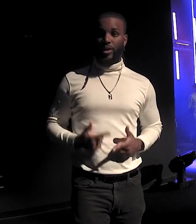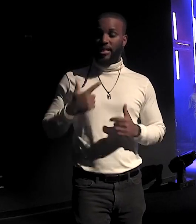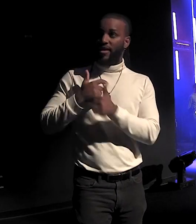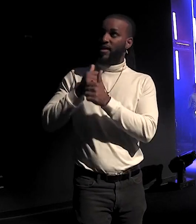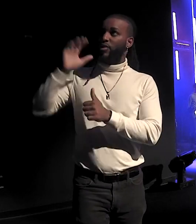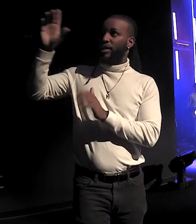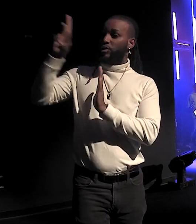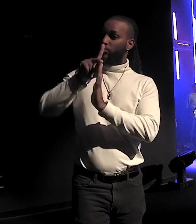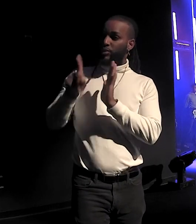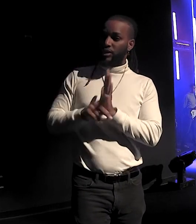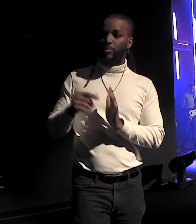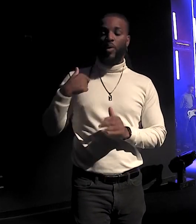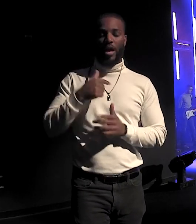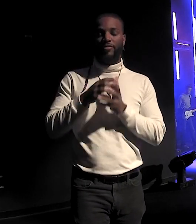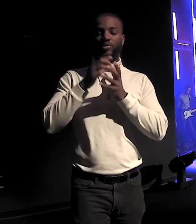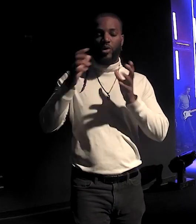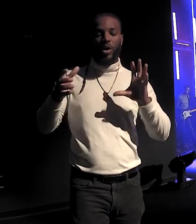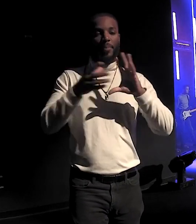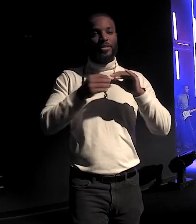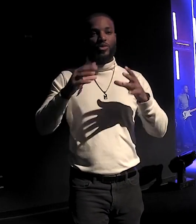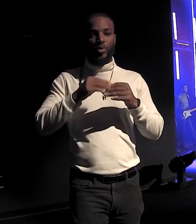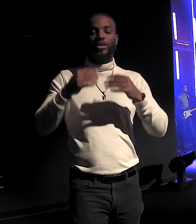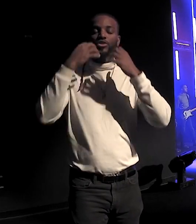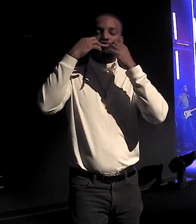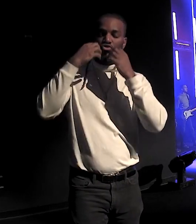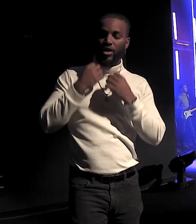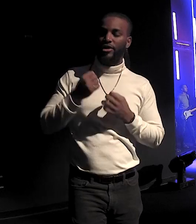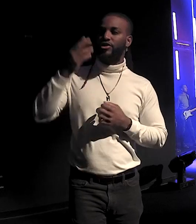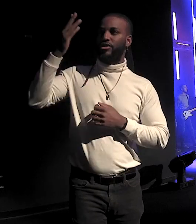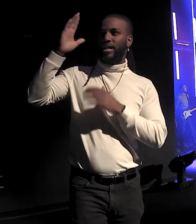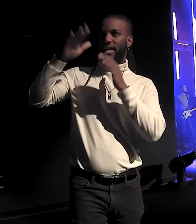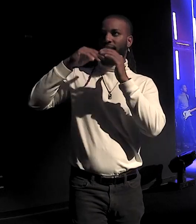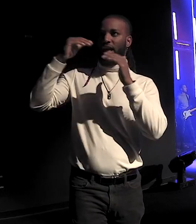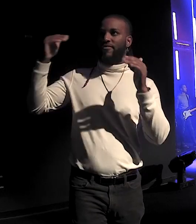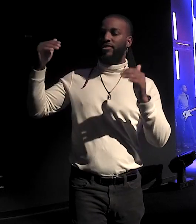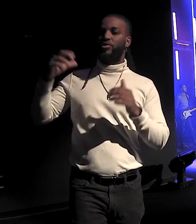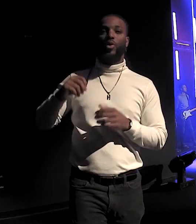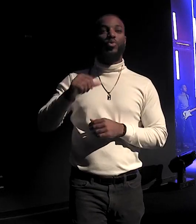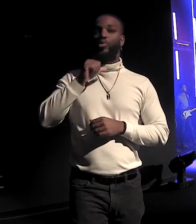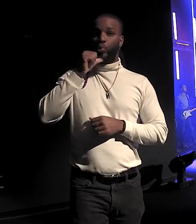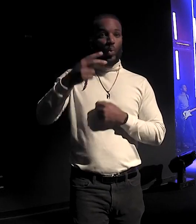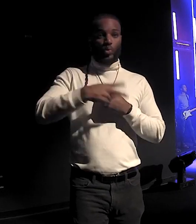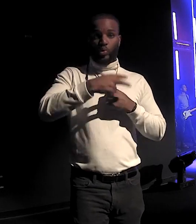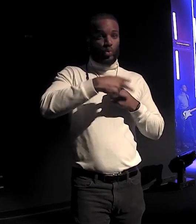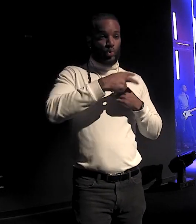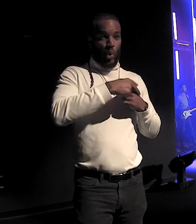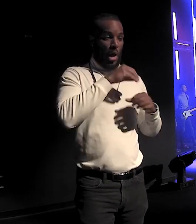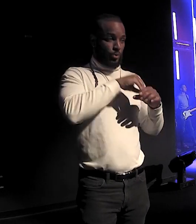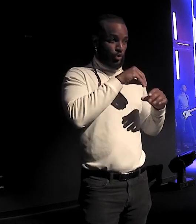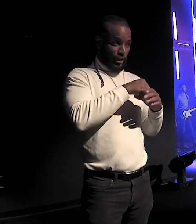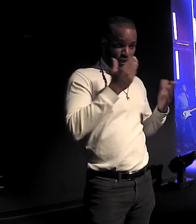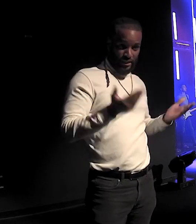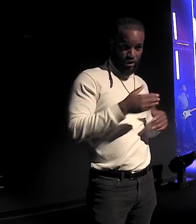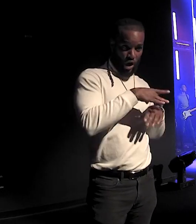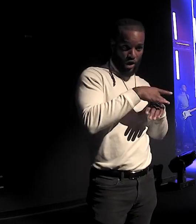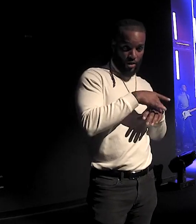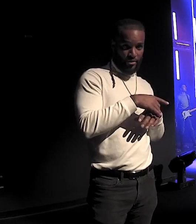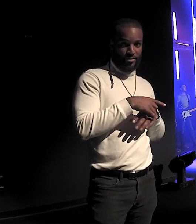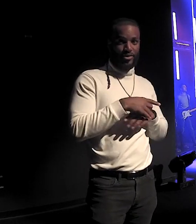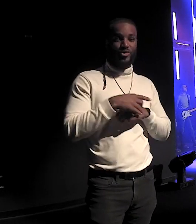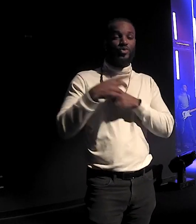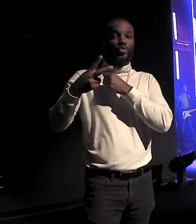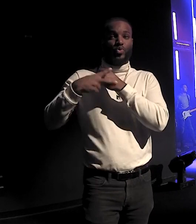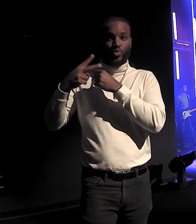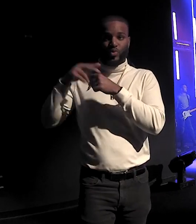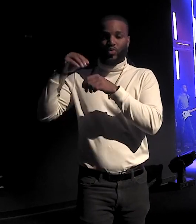we are storing up treasure in heaven. So don't store up treasures for yourself on earth. Store